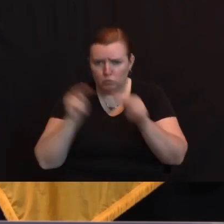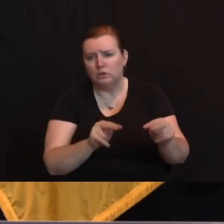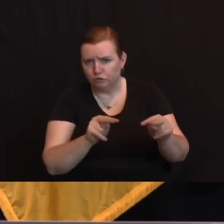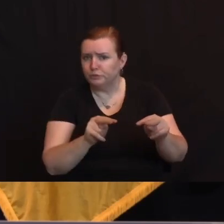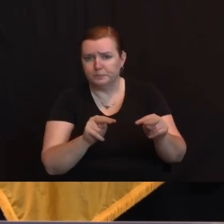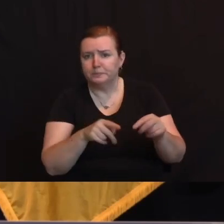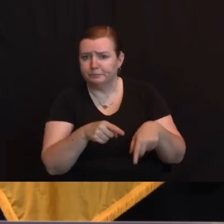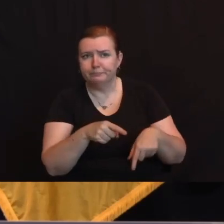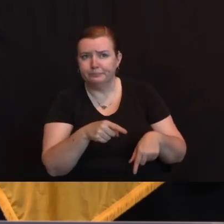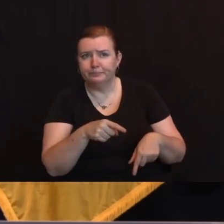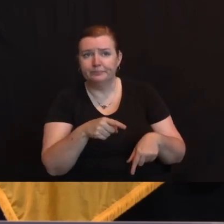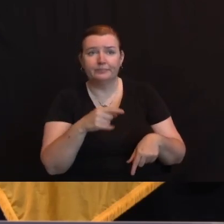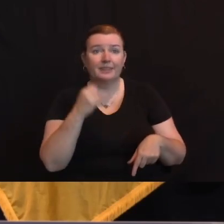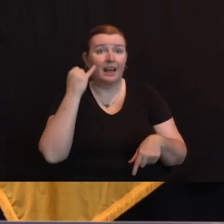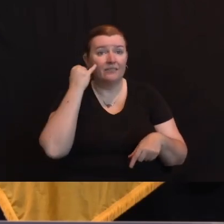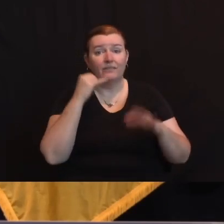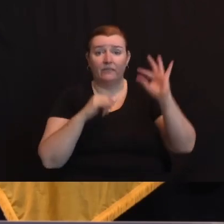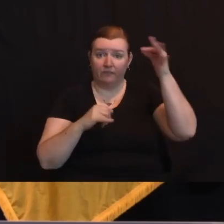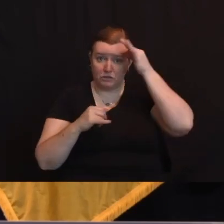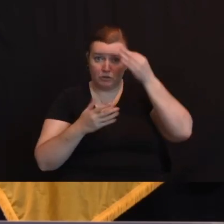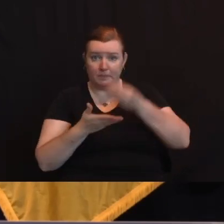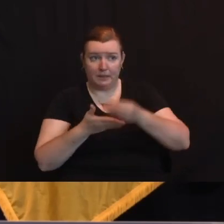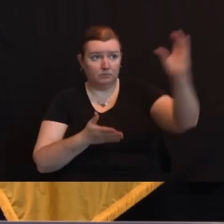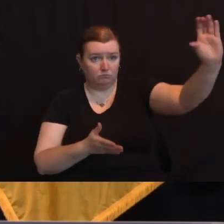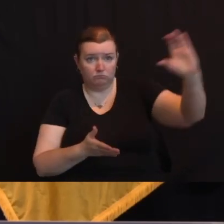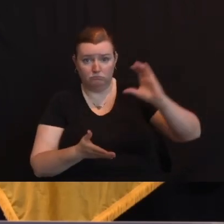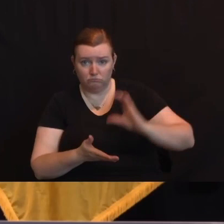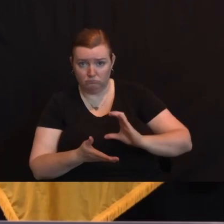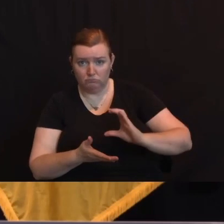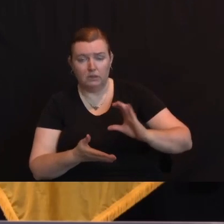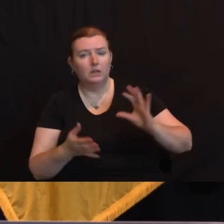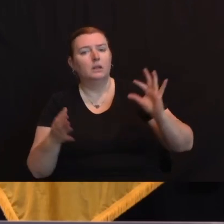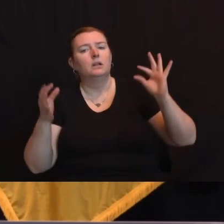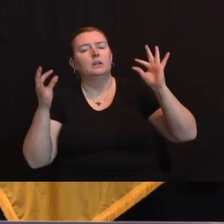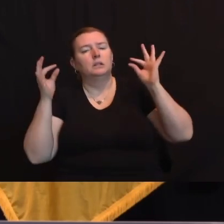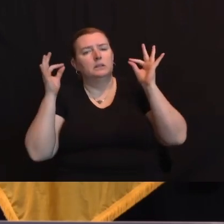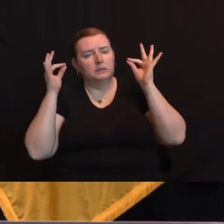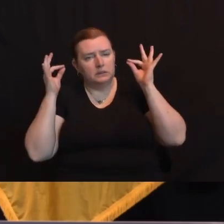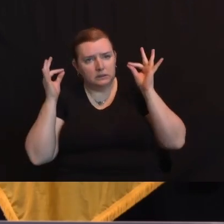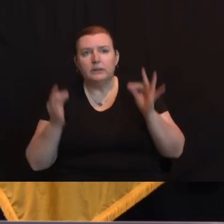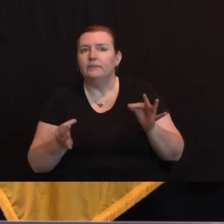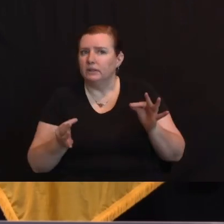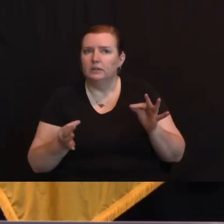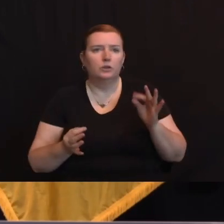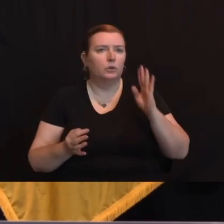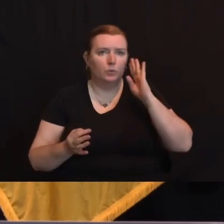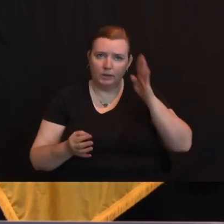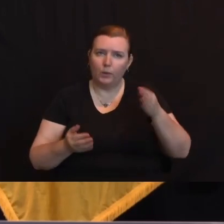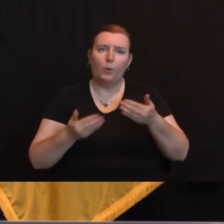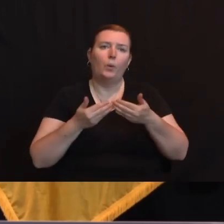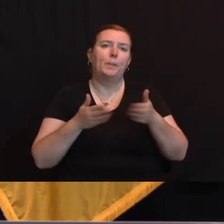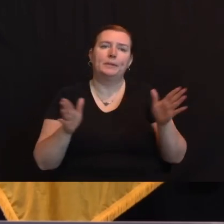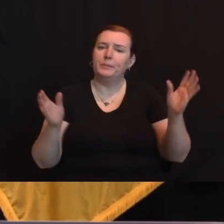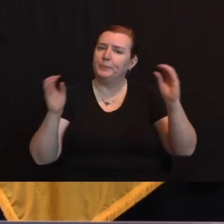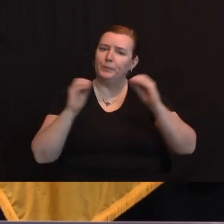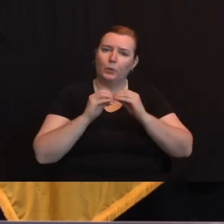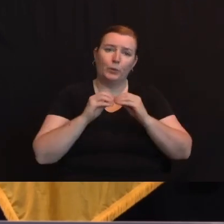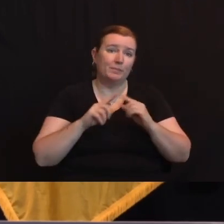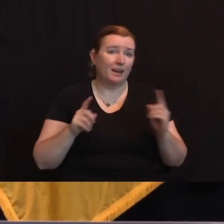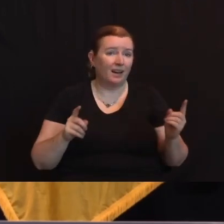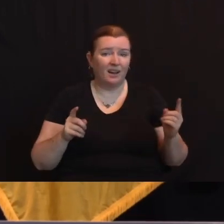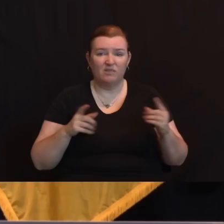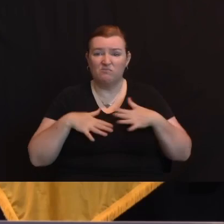money, if we have the federal money, absolutely. The problem is we still don't, really discouraging, the